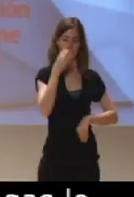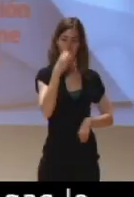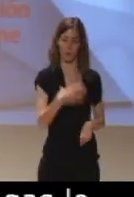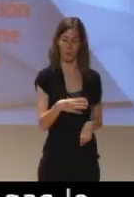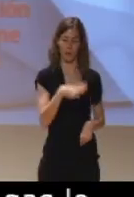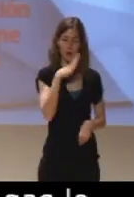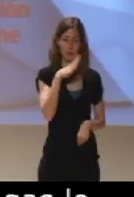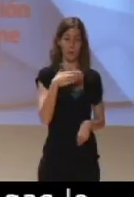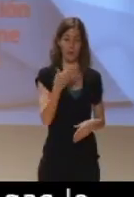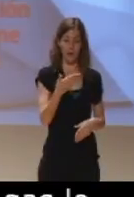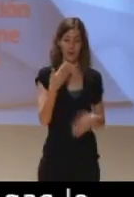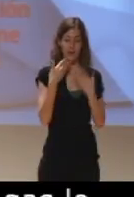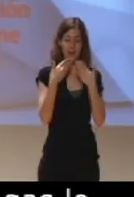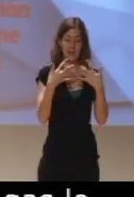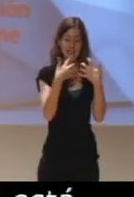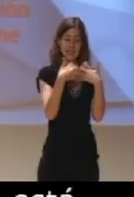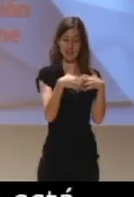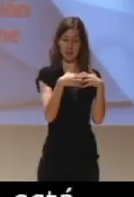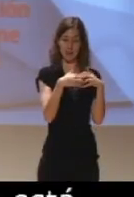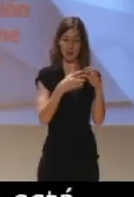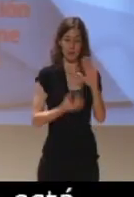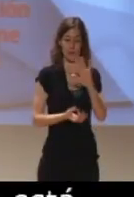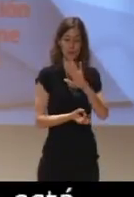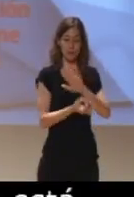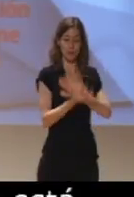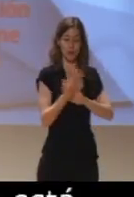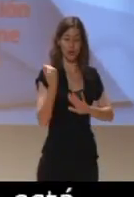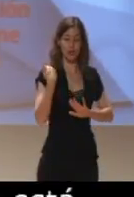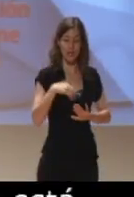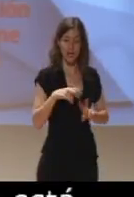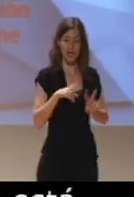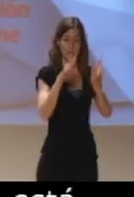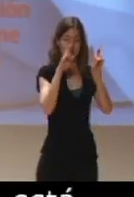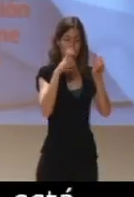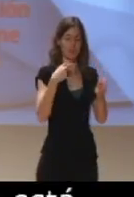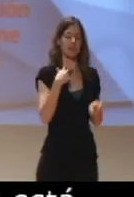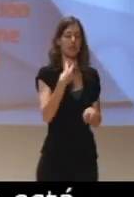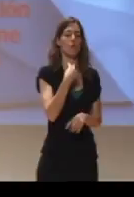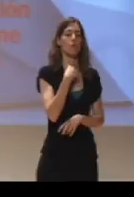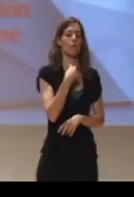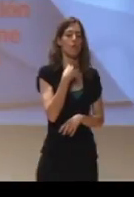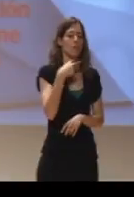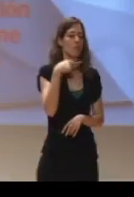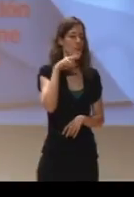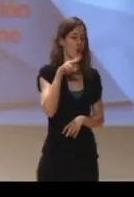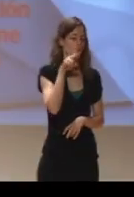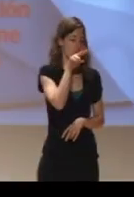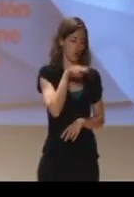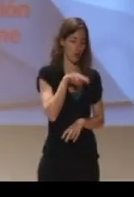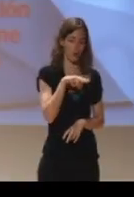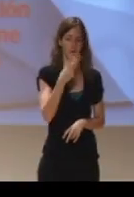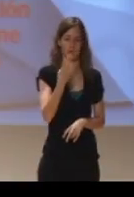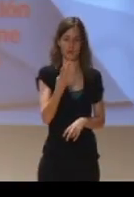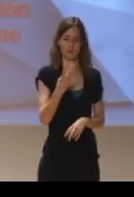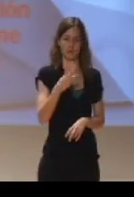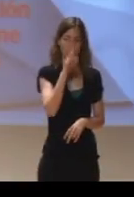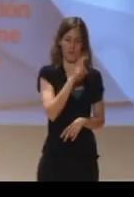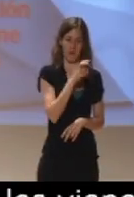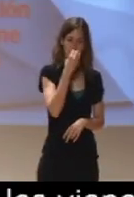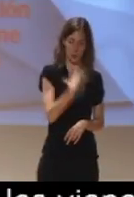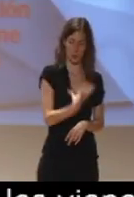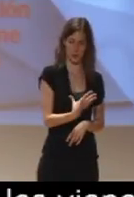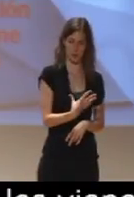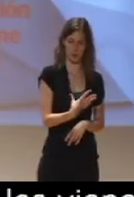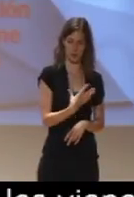sight problems are able to access them very well because they use voice recognition, voice synthesis,